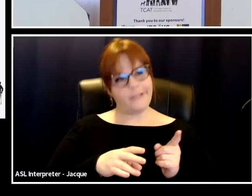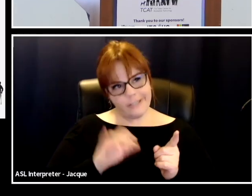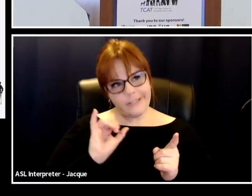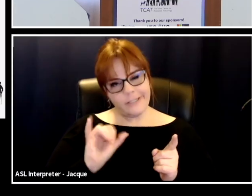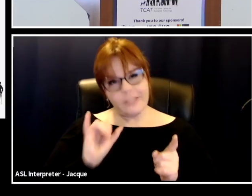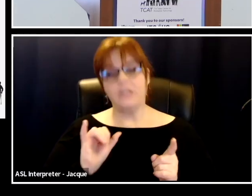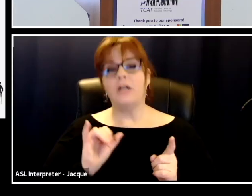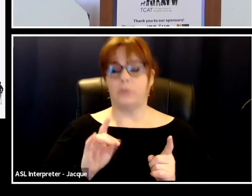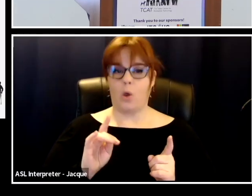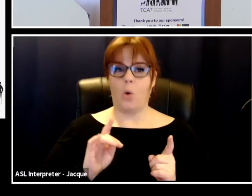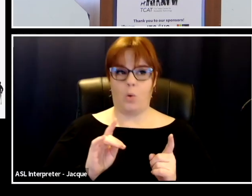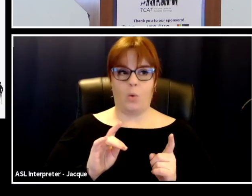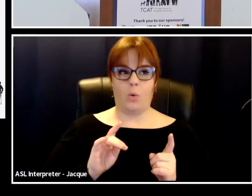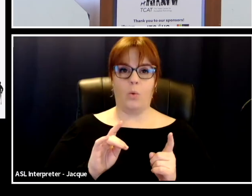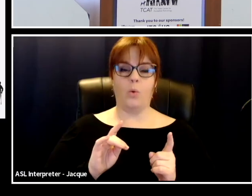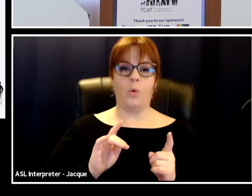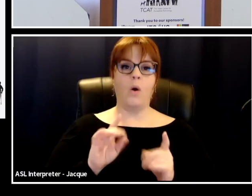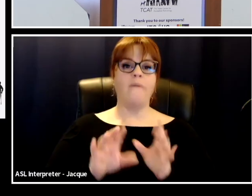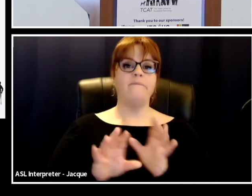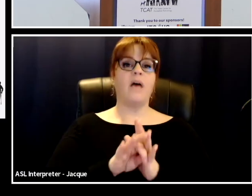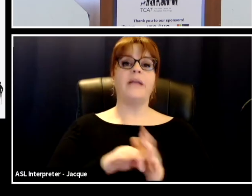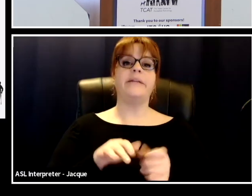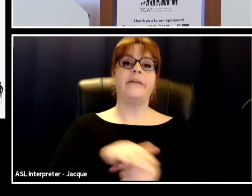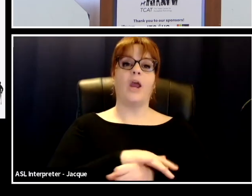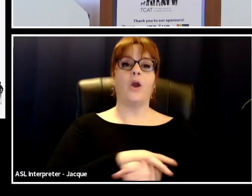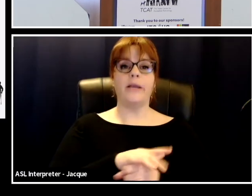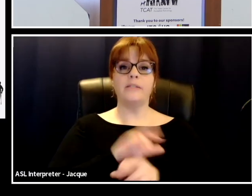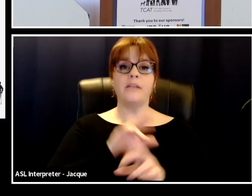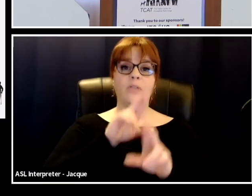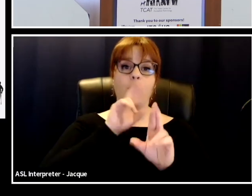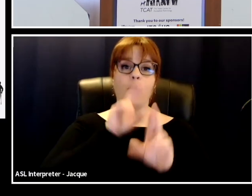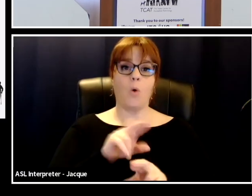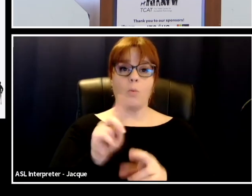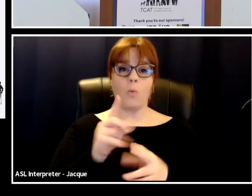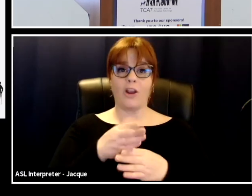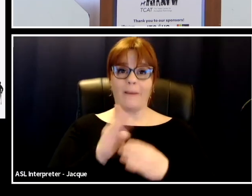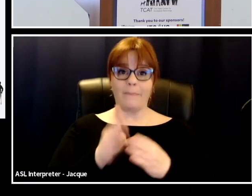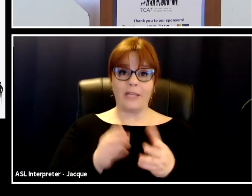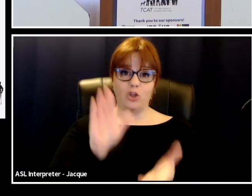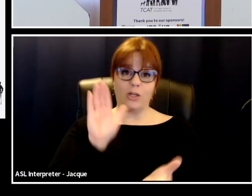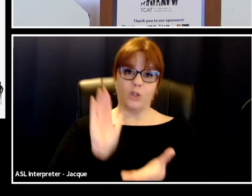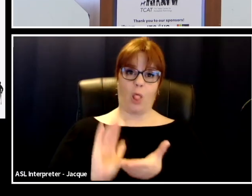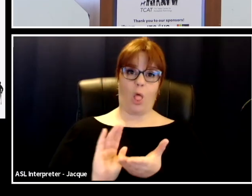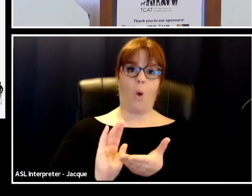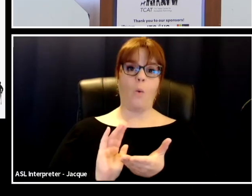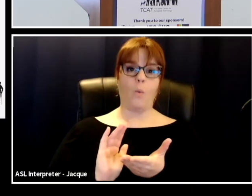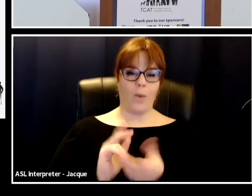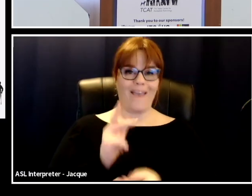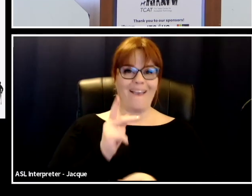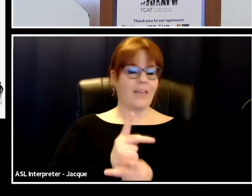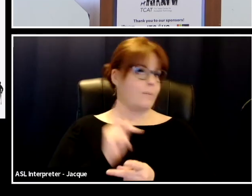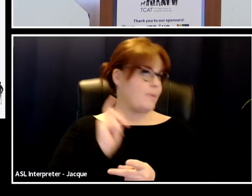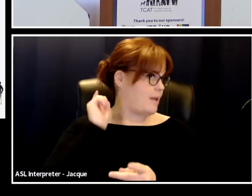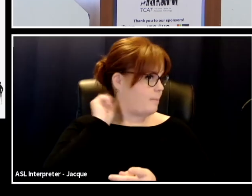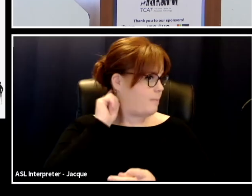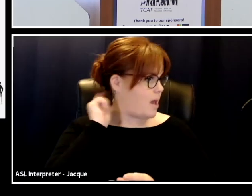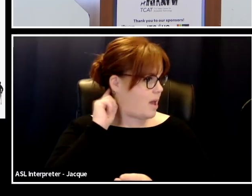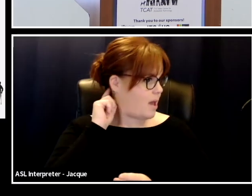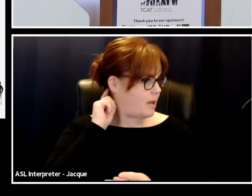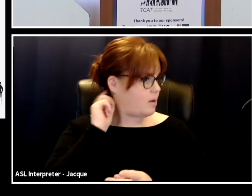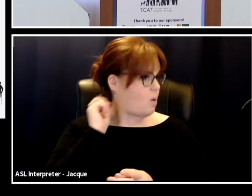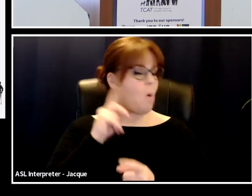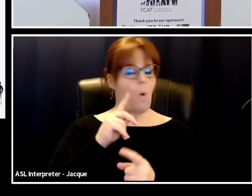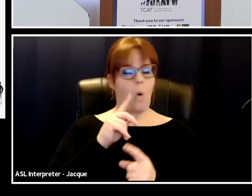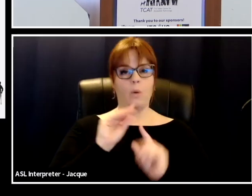finding, you know, areas of the report where completion is low and kind of keeping that in mind is, or